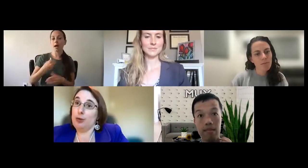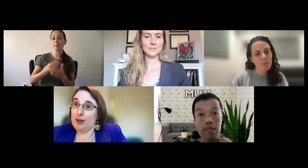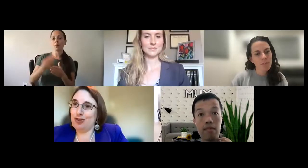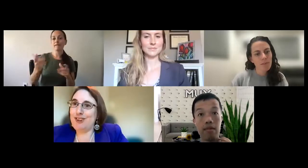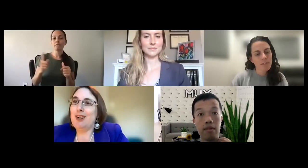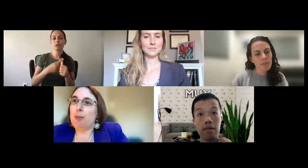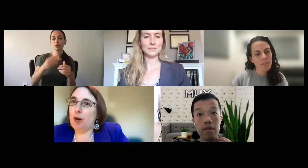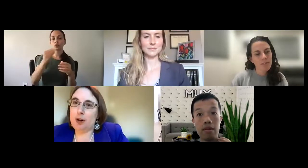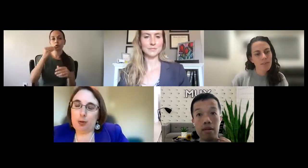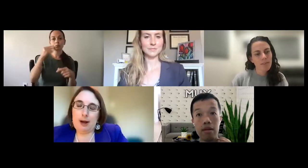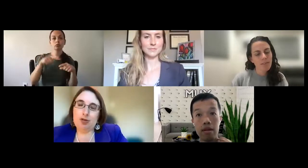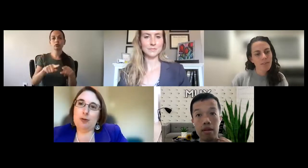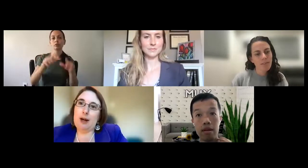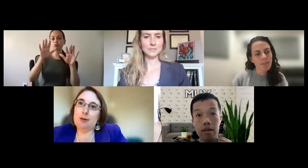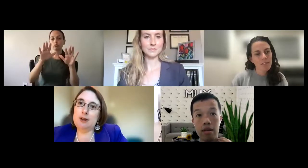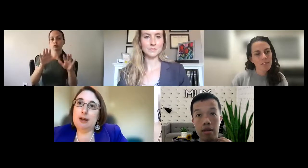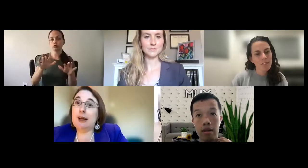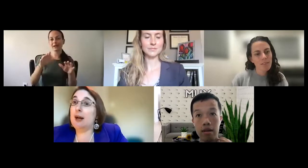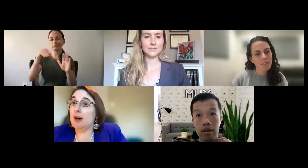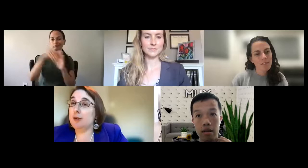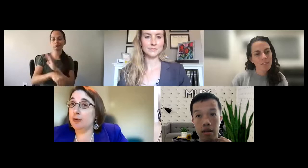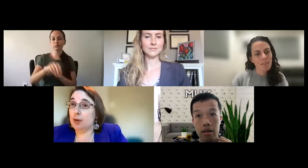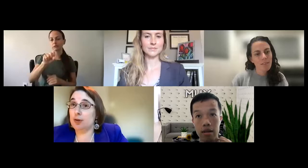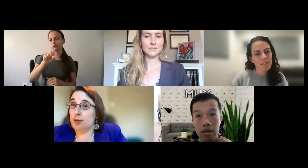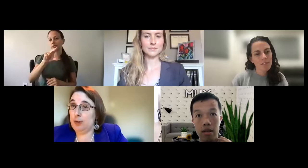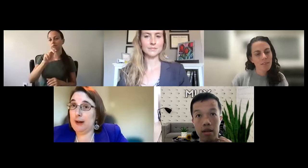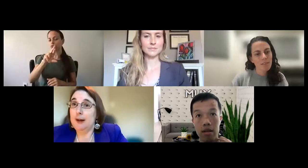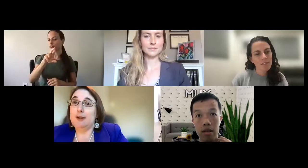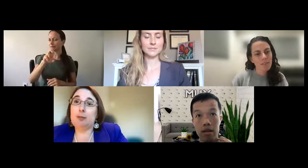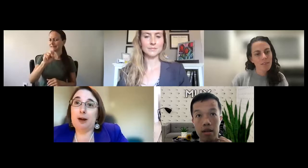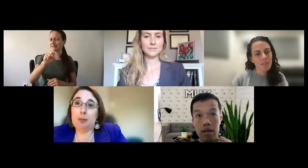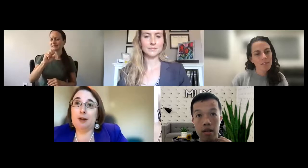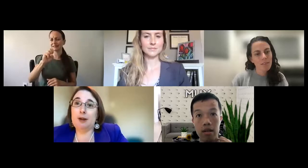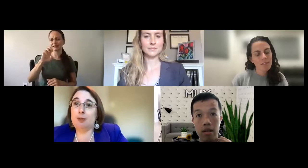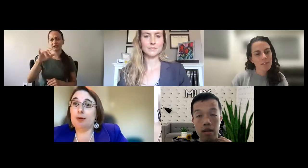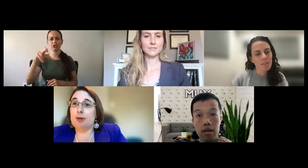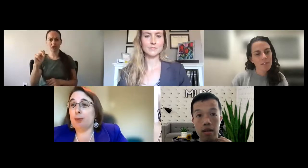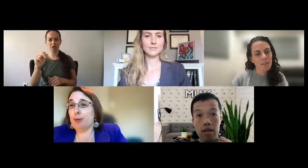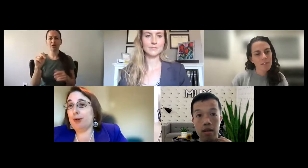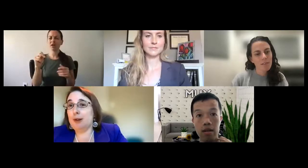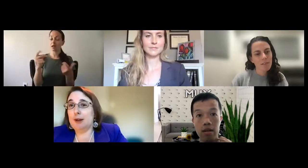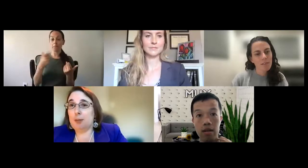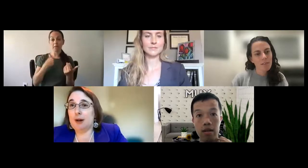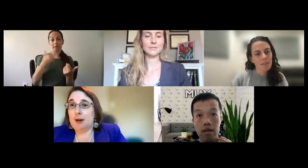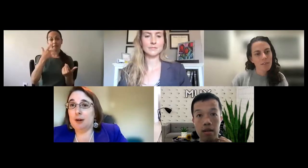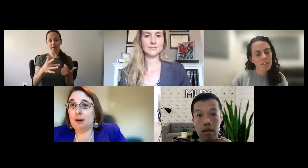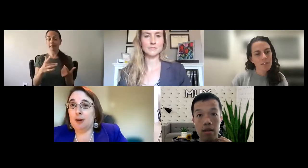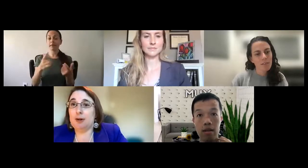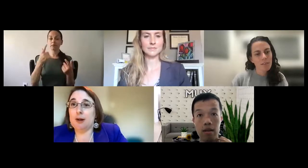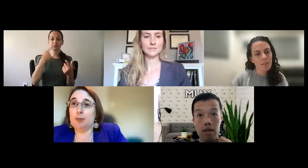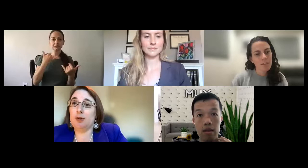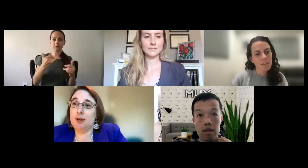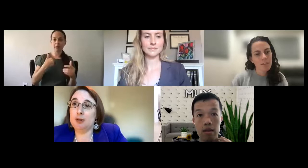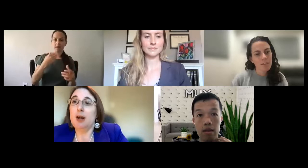Great Recession market crash of housing. And I had a lot of difficulty doing that despite being gainfully employed and my